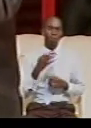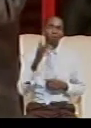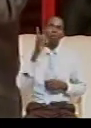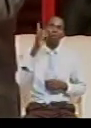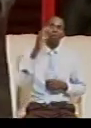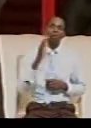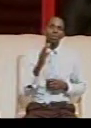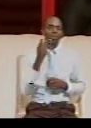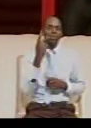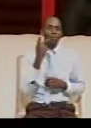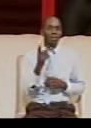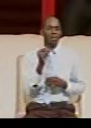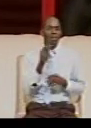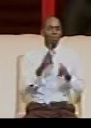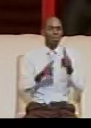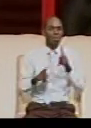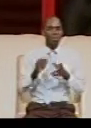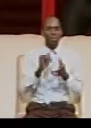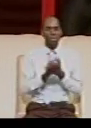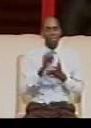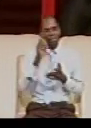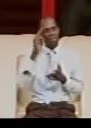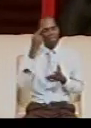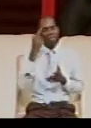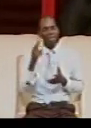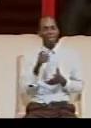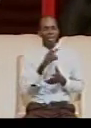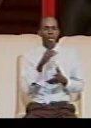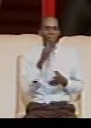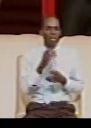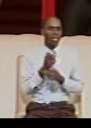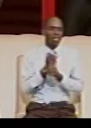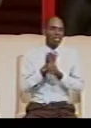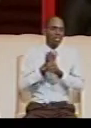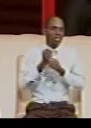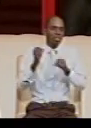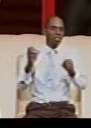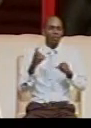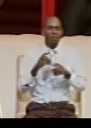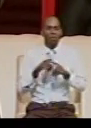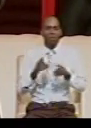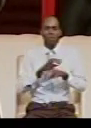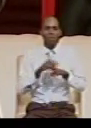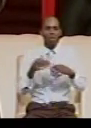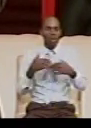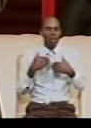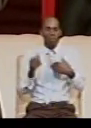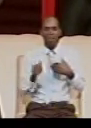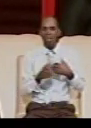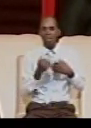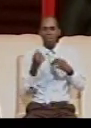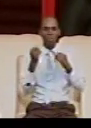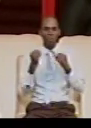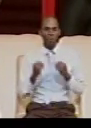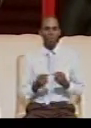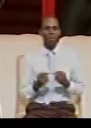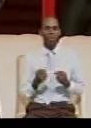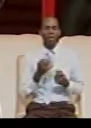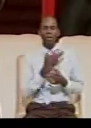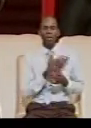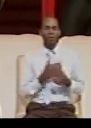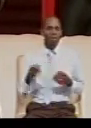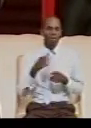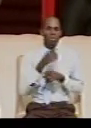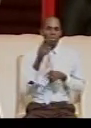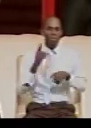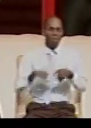the people who think they are saved, and there's no strengthening power, and they cannot stand. They cannot